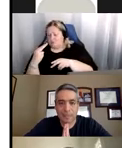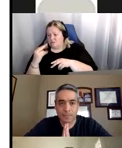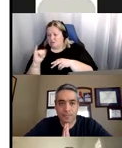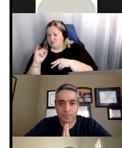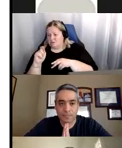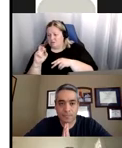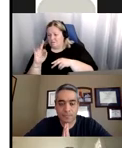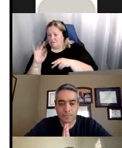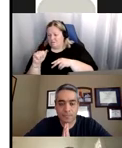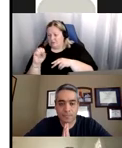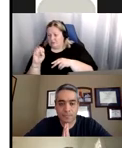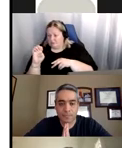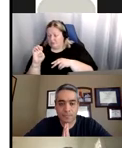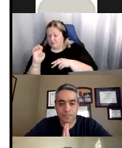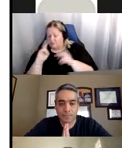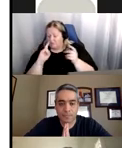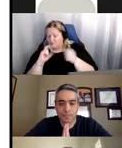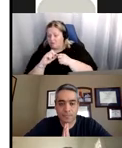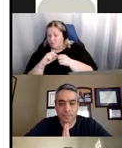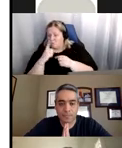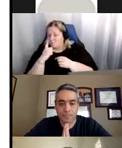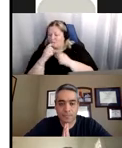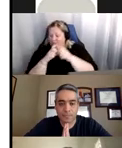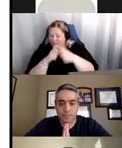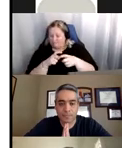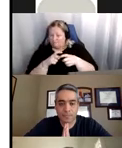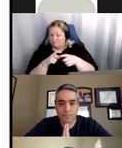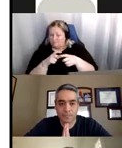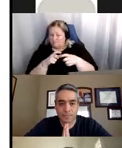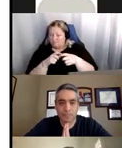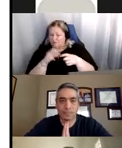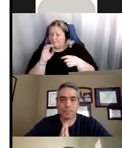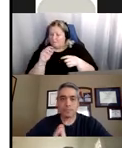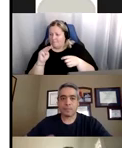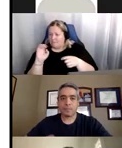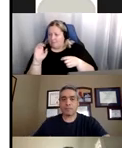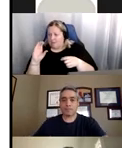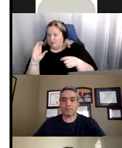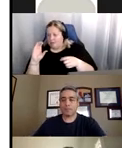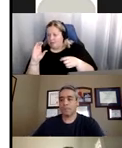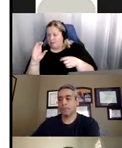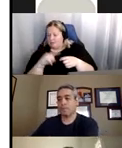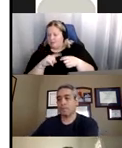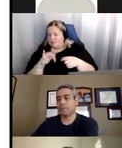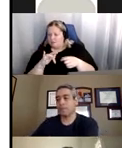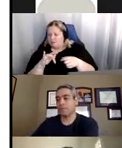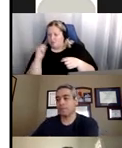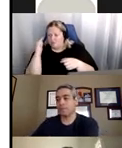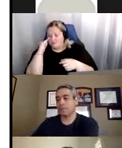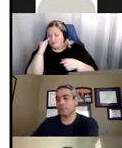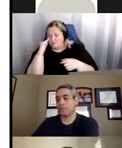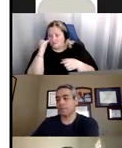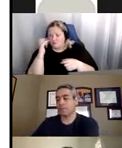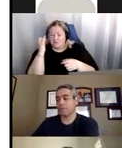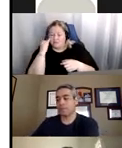switch is connected to that. So you'll see this big red button, which is called a Big Mac, and that is the switch. So if somebody hits